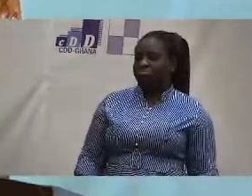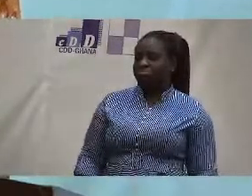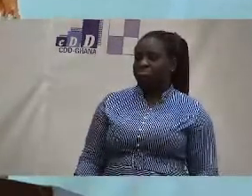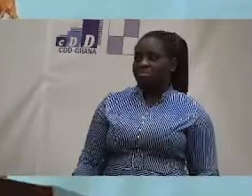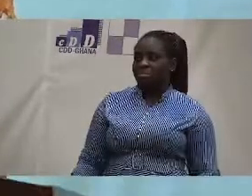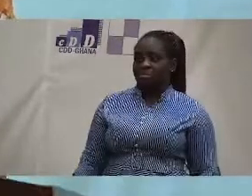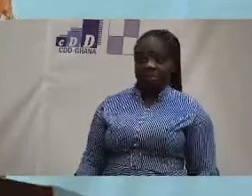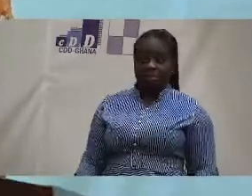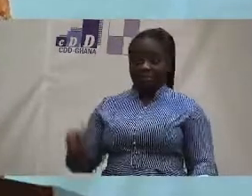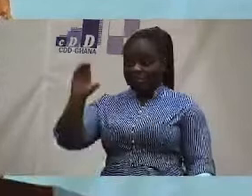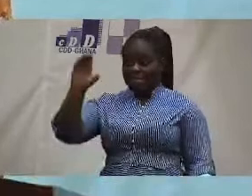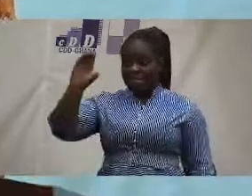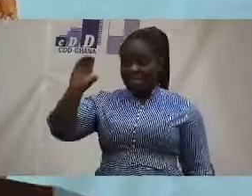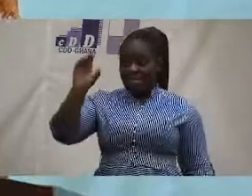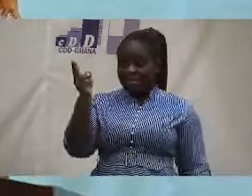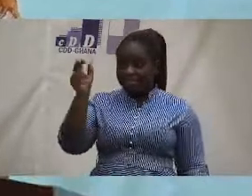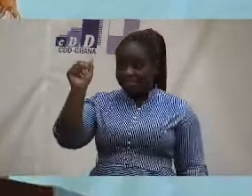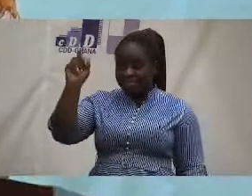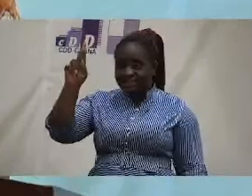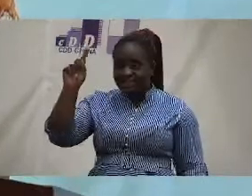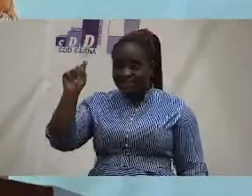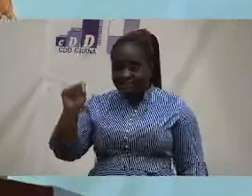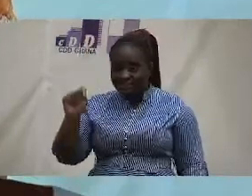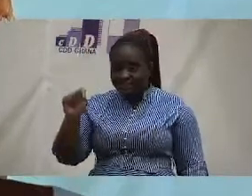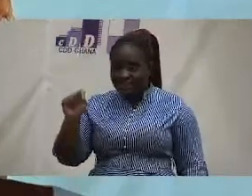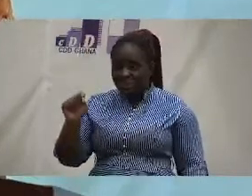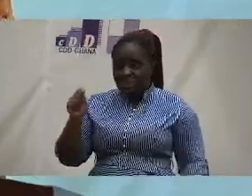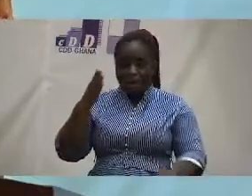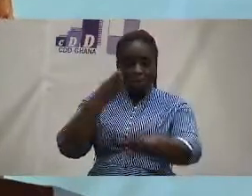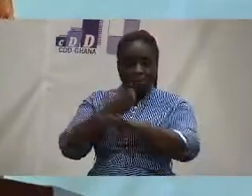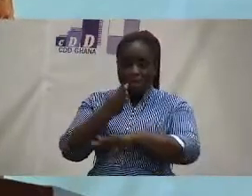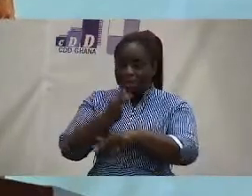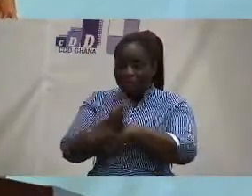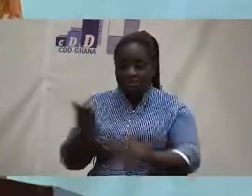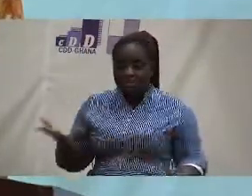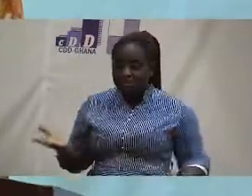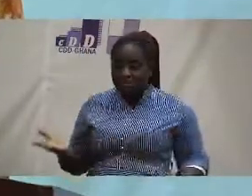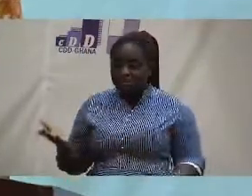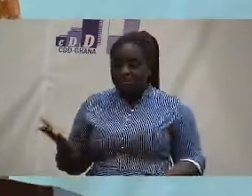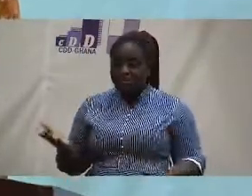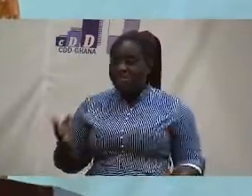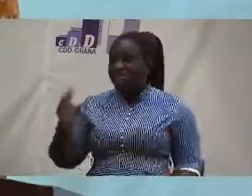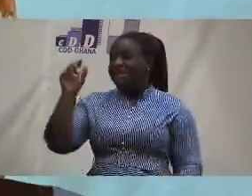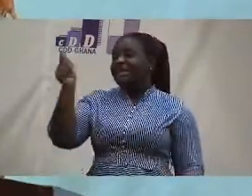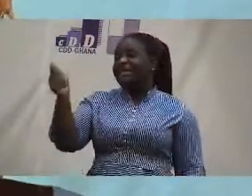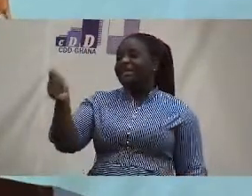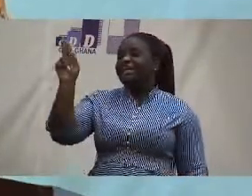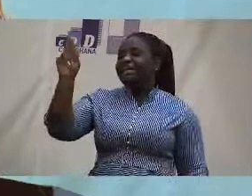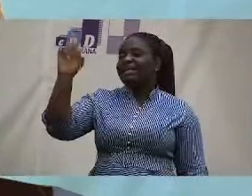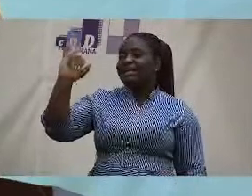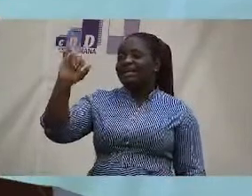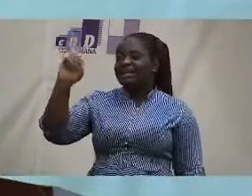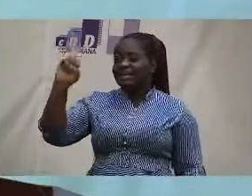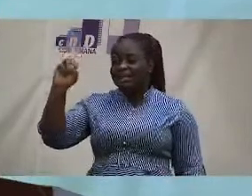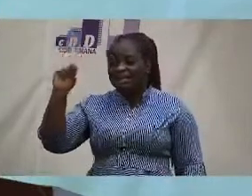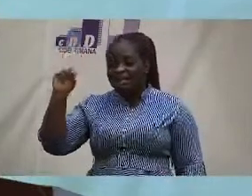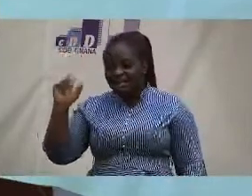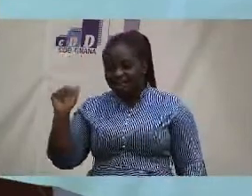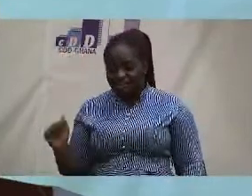even the Chadian, maybe Burkina, that is insecurity, Guinea, of course, tenure